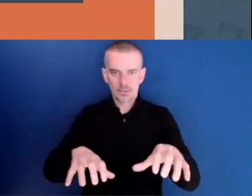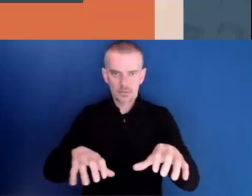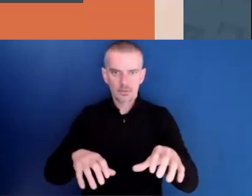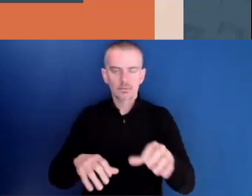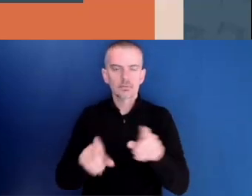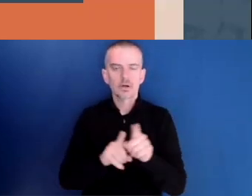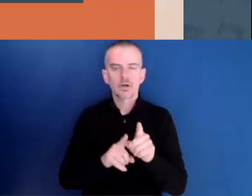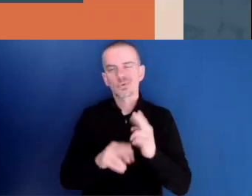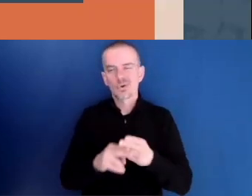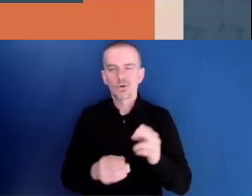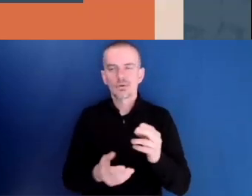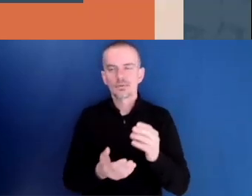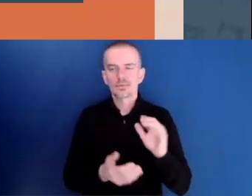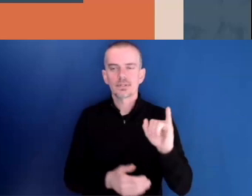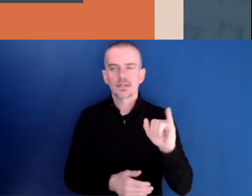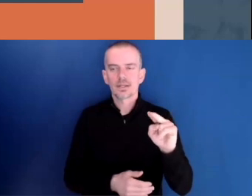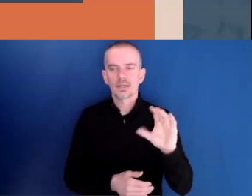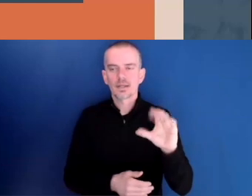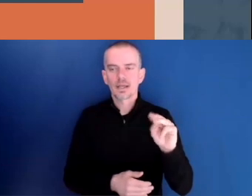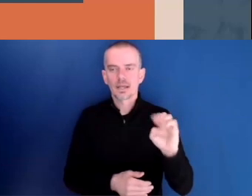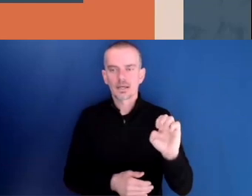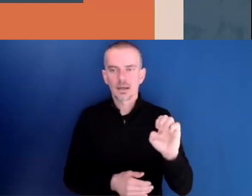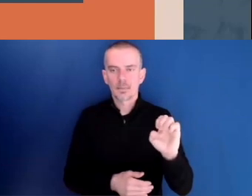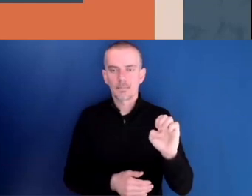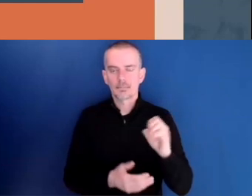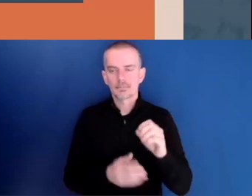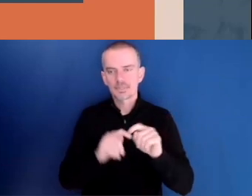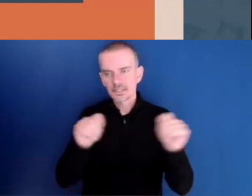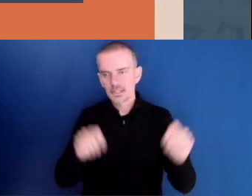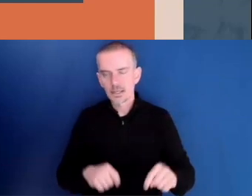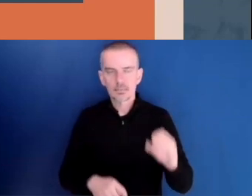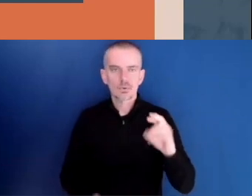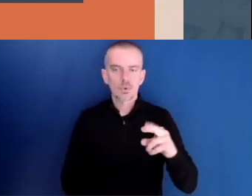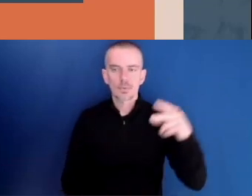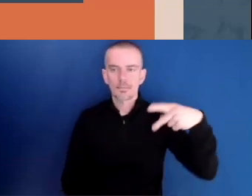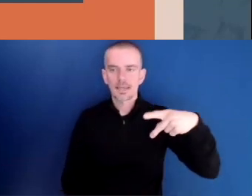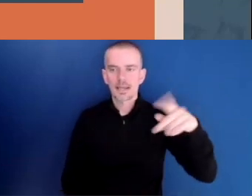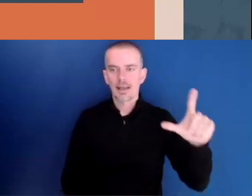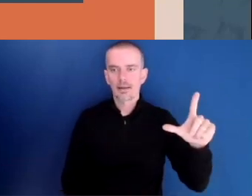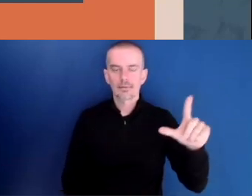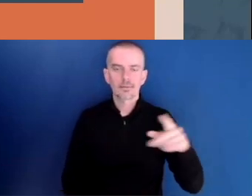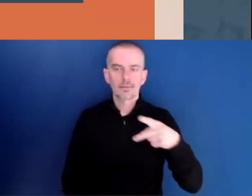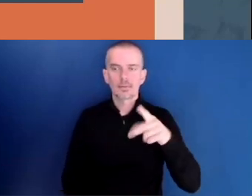income statement or the profit and loss or P&L if you're in for-profit.